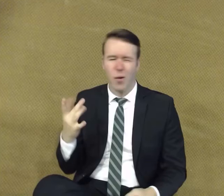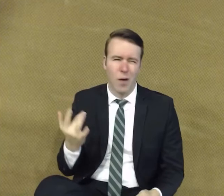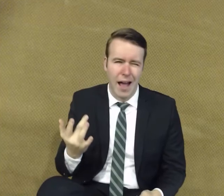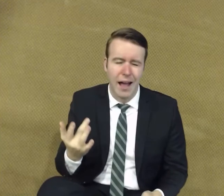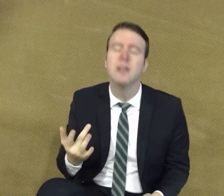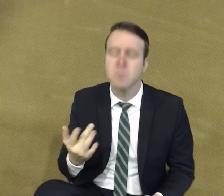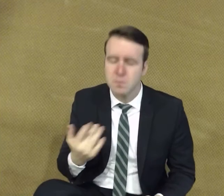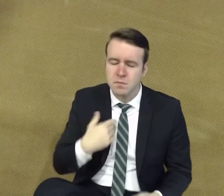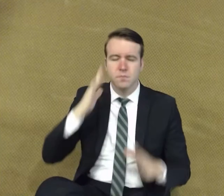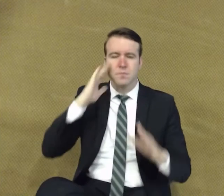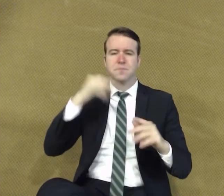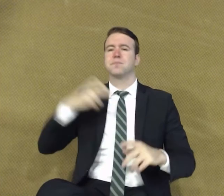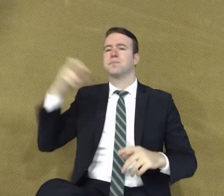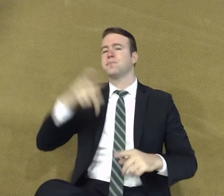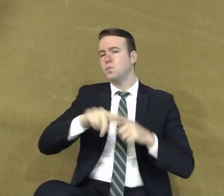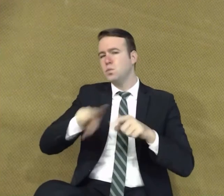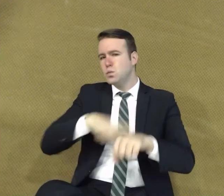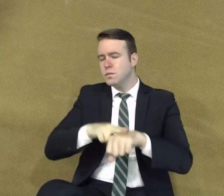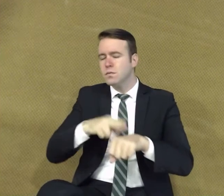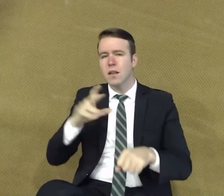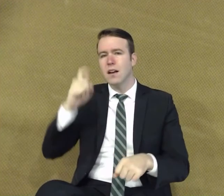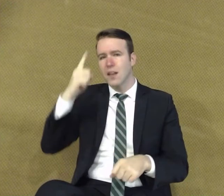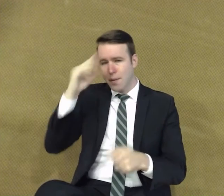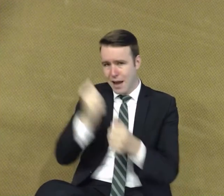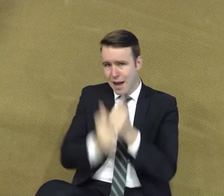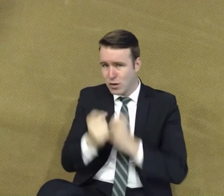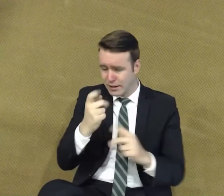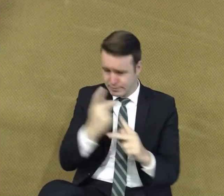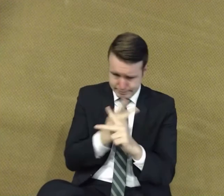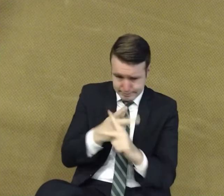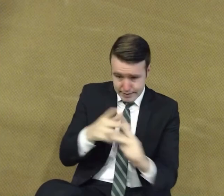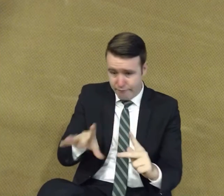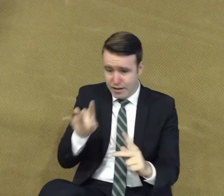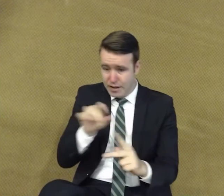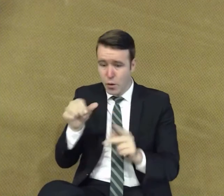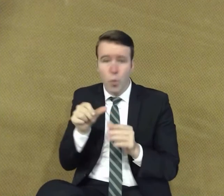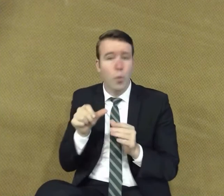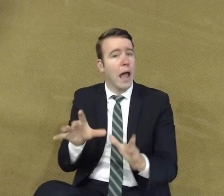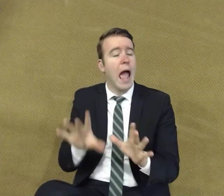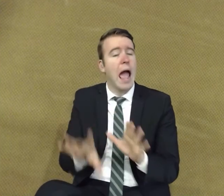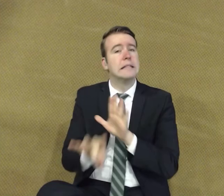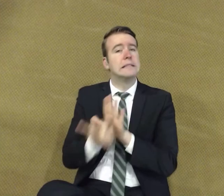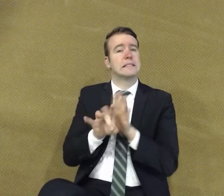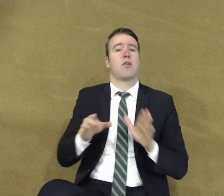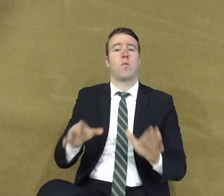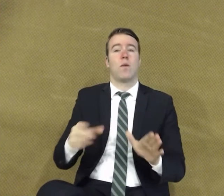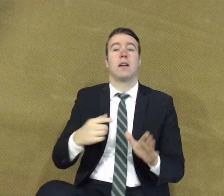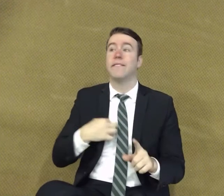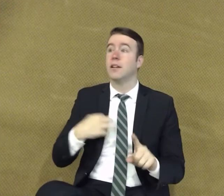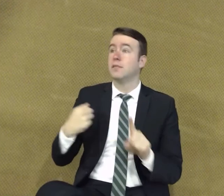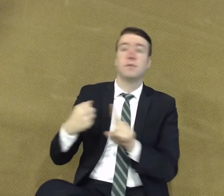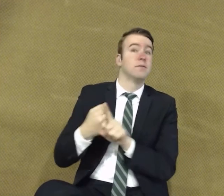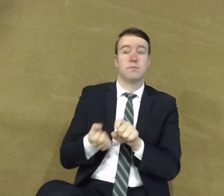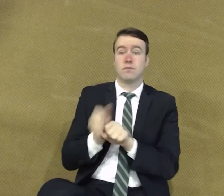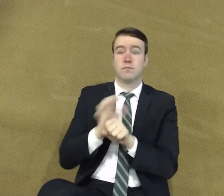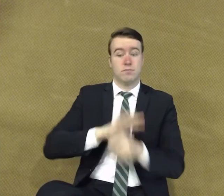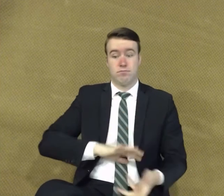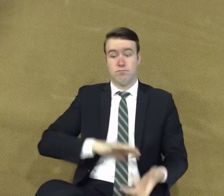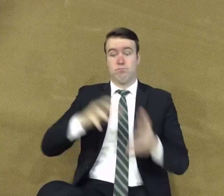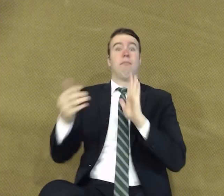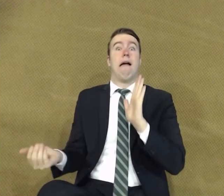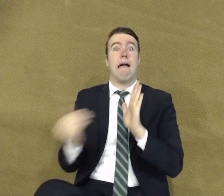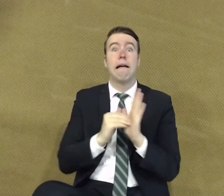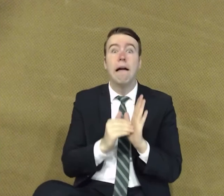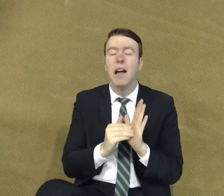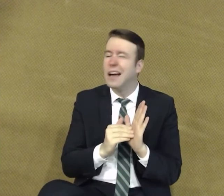ways, not only churches, but everybody, government and everybody else, will discover ways that should we have another round of this someday, we will be